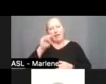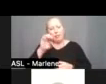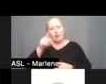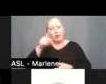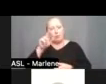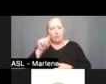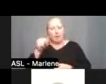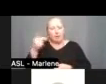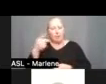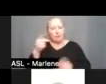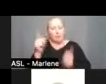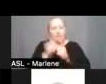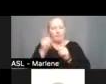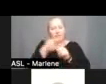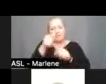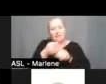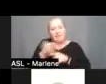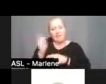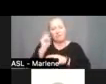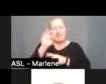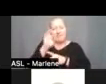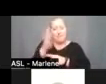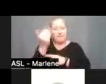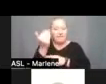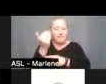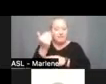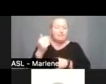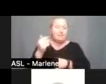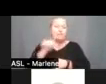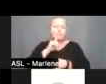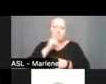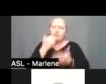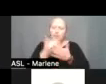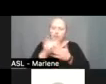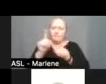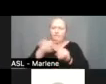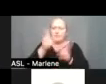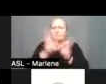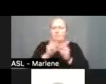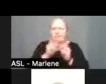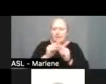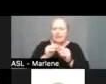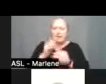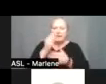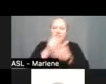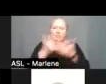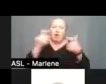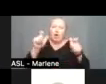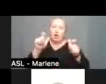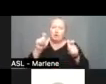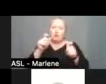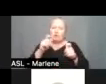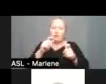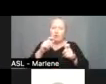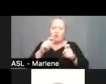the first time last week on february 15th um we had a a good first meeting um some of the larger items that we